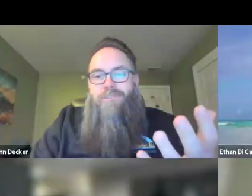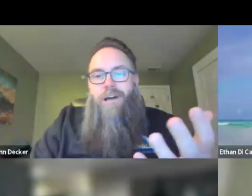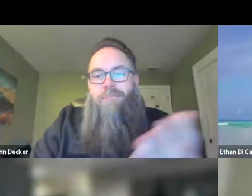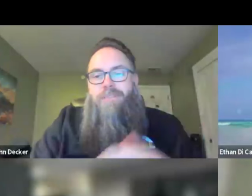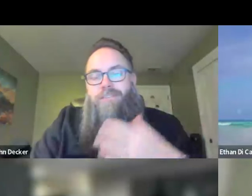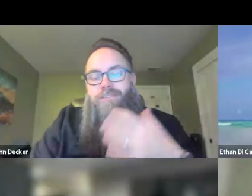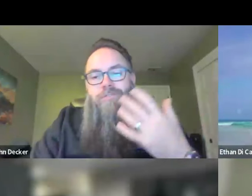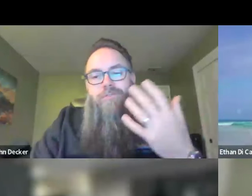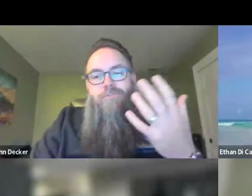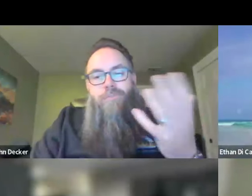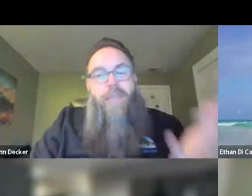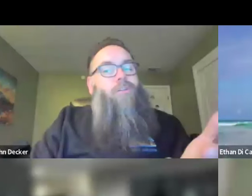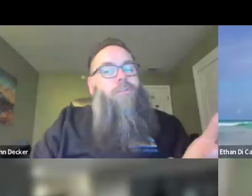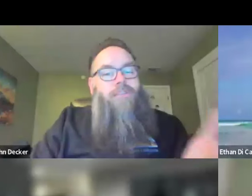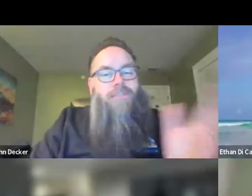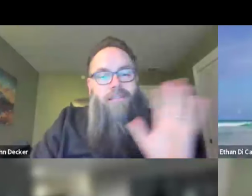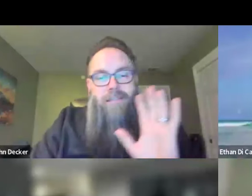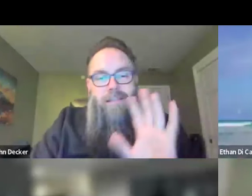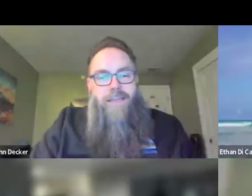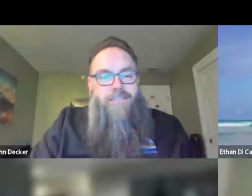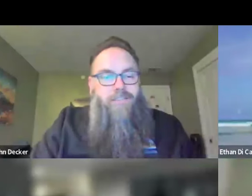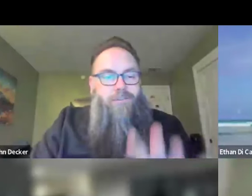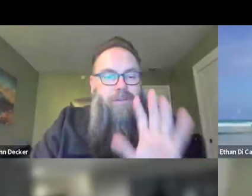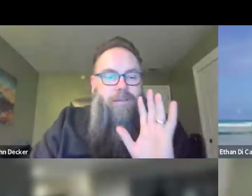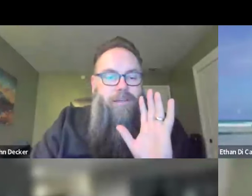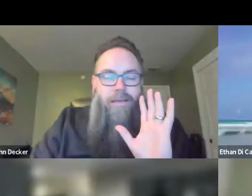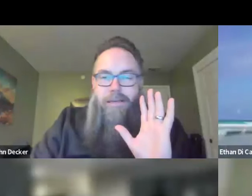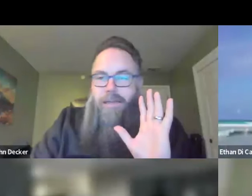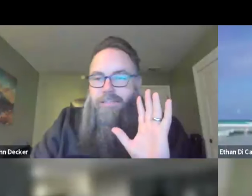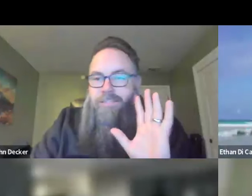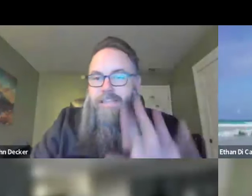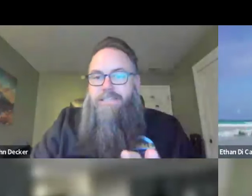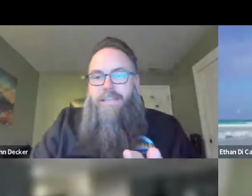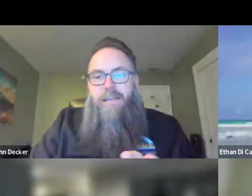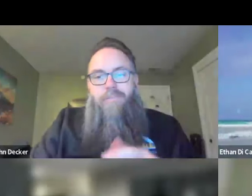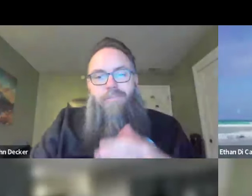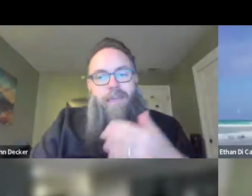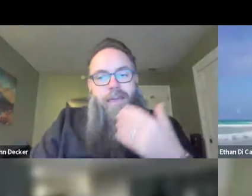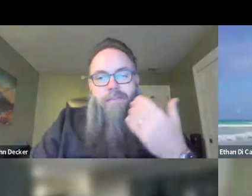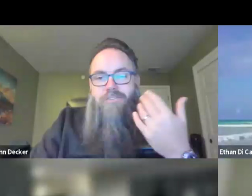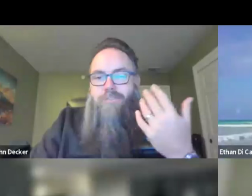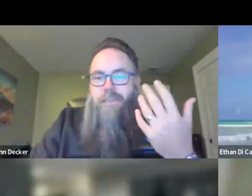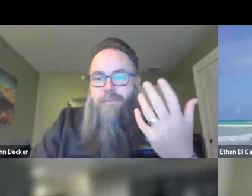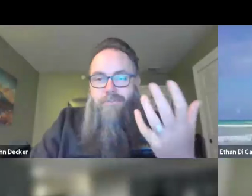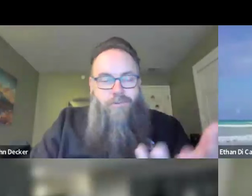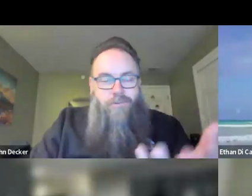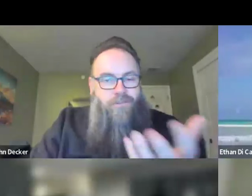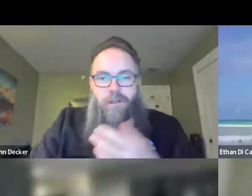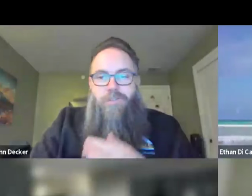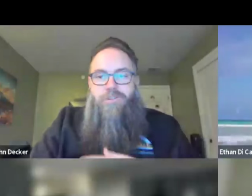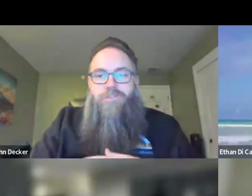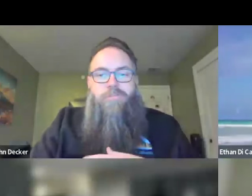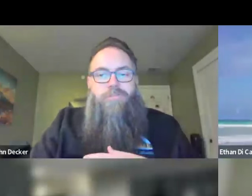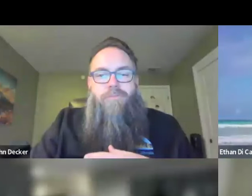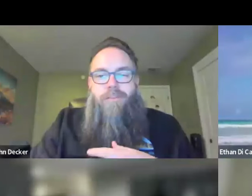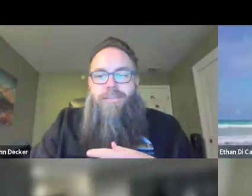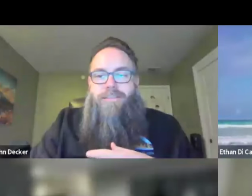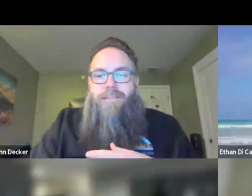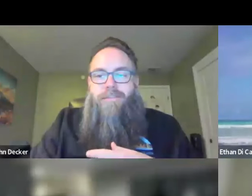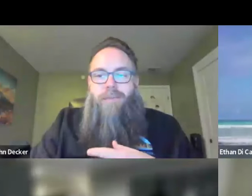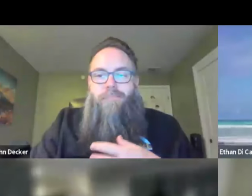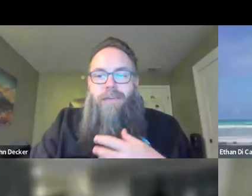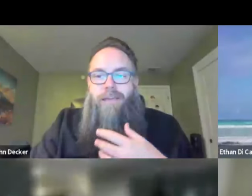in your jobs, and then to plan all of this and then to execute it, again, I just can't say enough. And to be able to also acknowledge our service